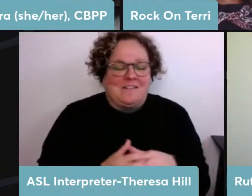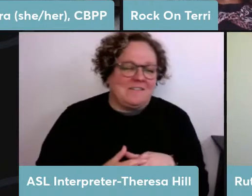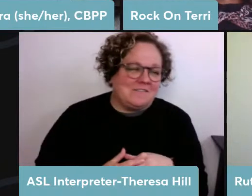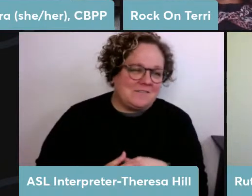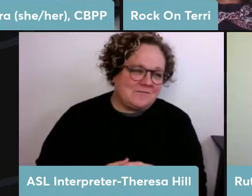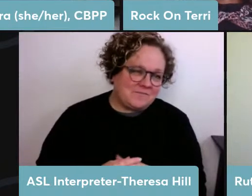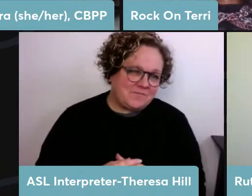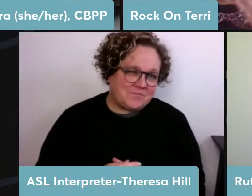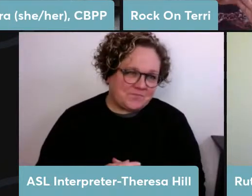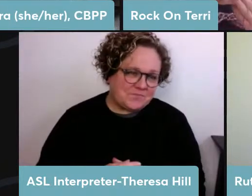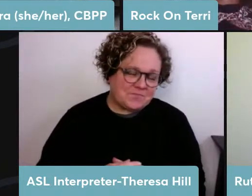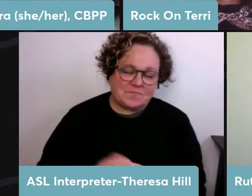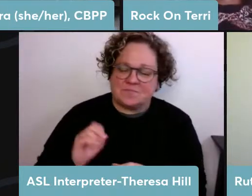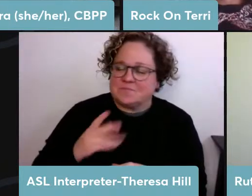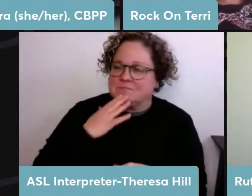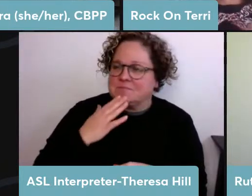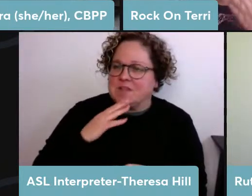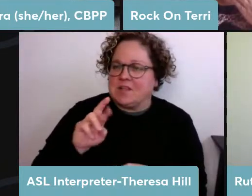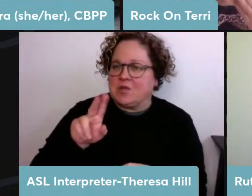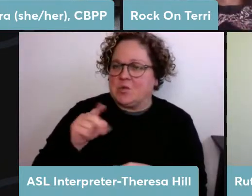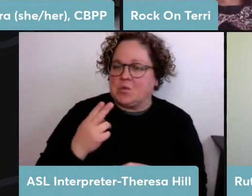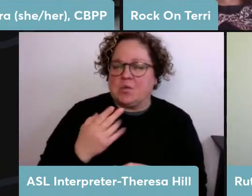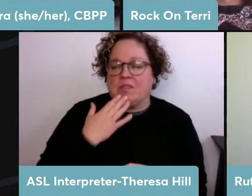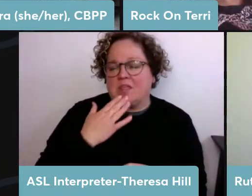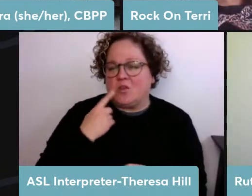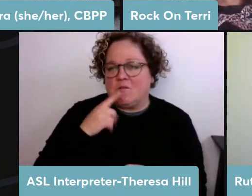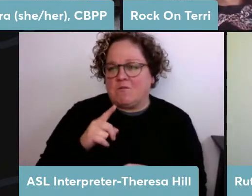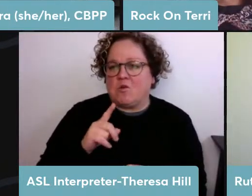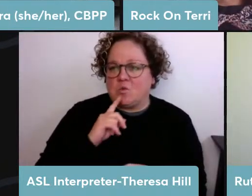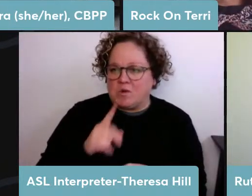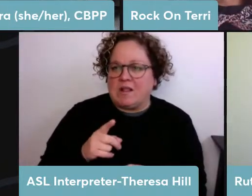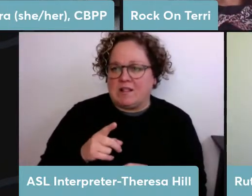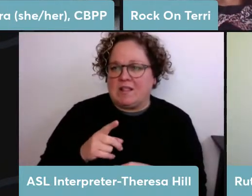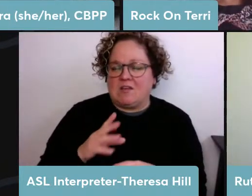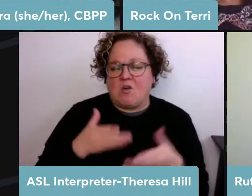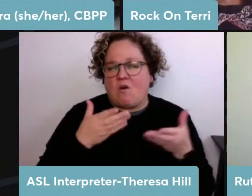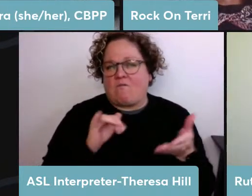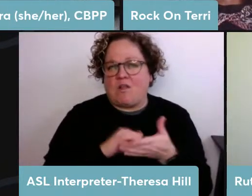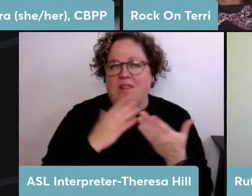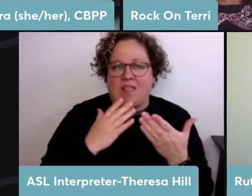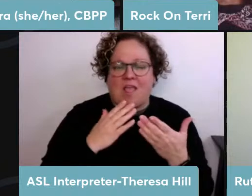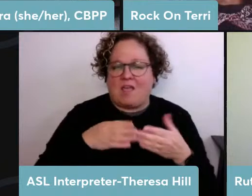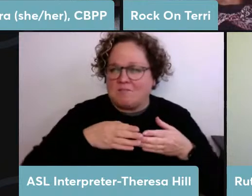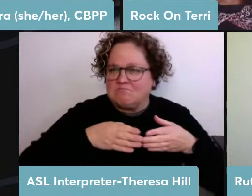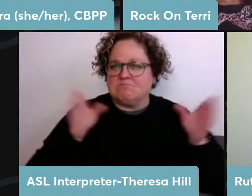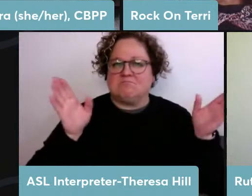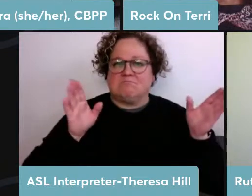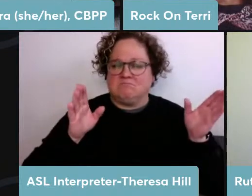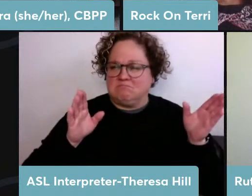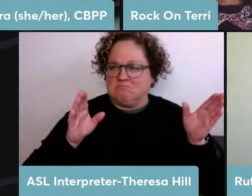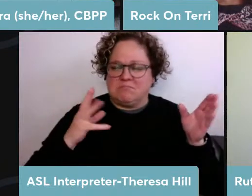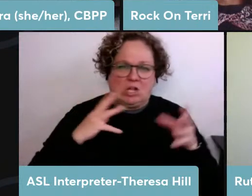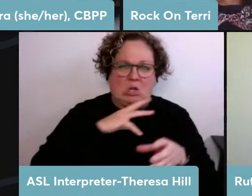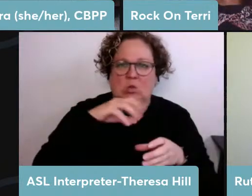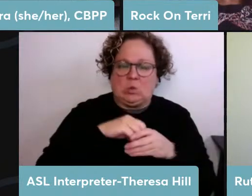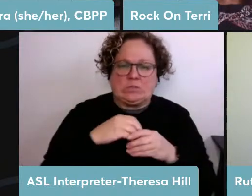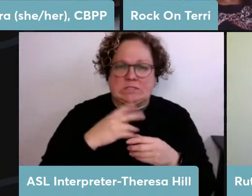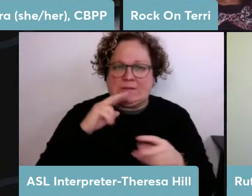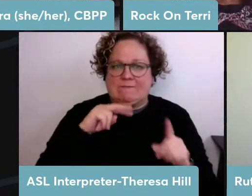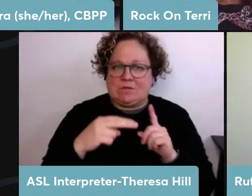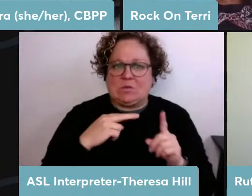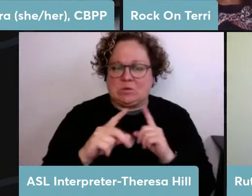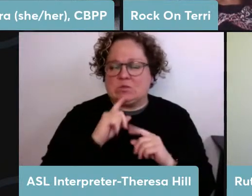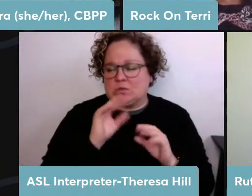Yeah, thank you, Ruth. And thank you for really giving us that expansive view. I think that's so important, because I